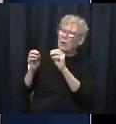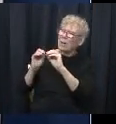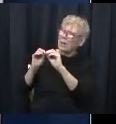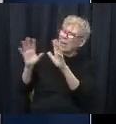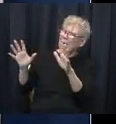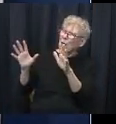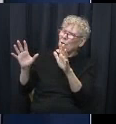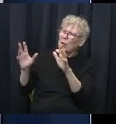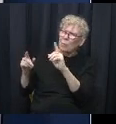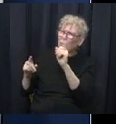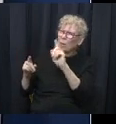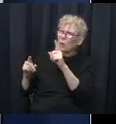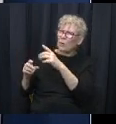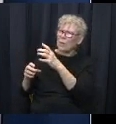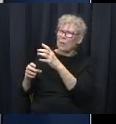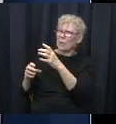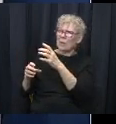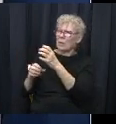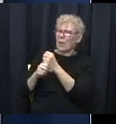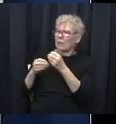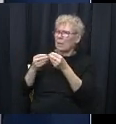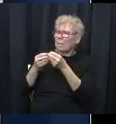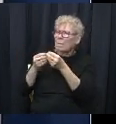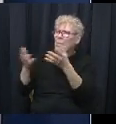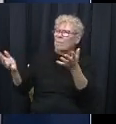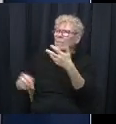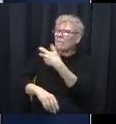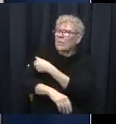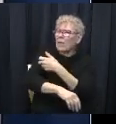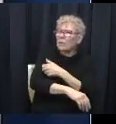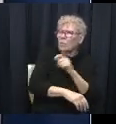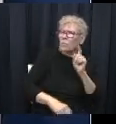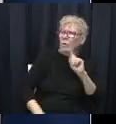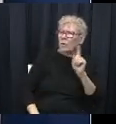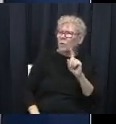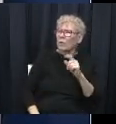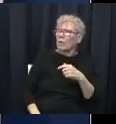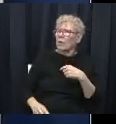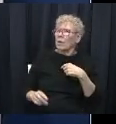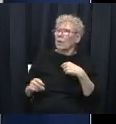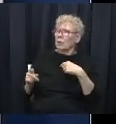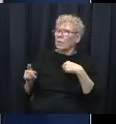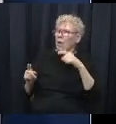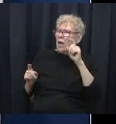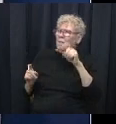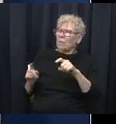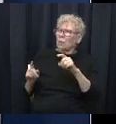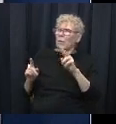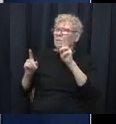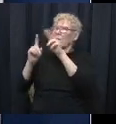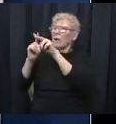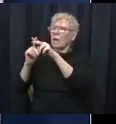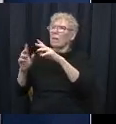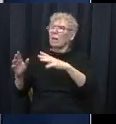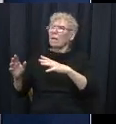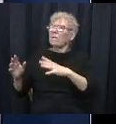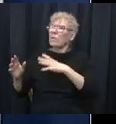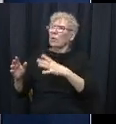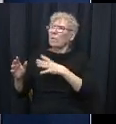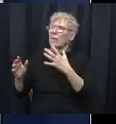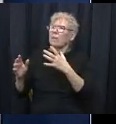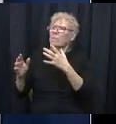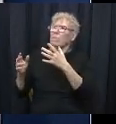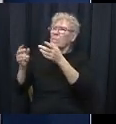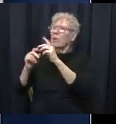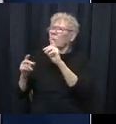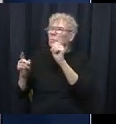core request to even see where those vaccines are going. So kind of 2 parts there. Are we looking into that equity? And can we make it more